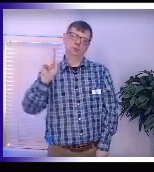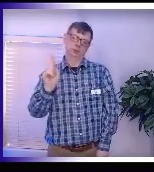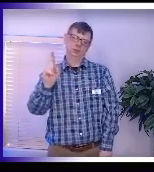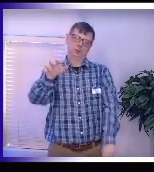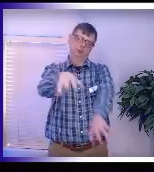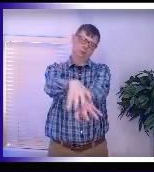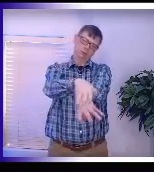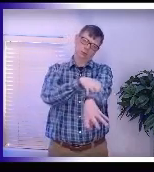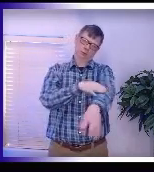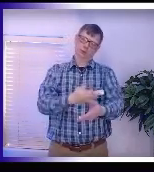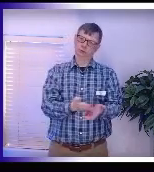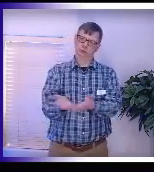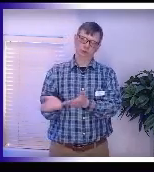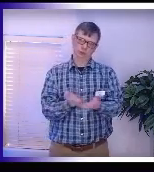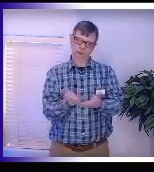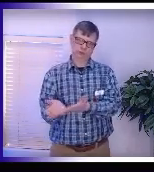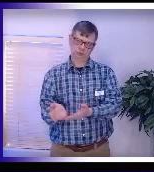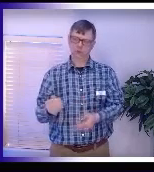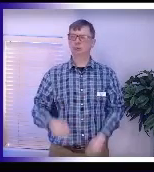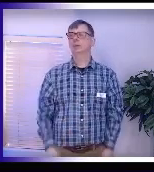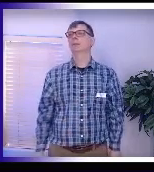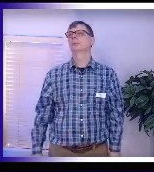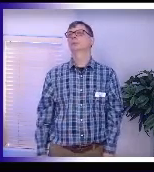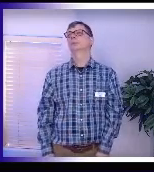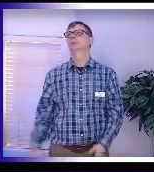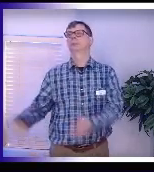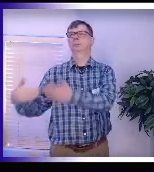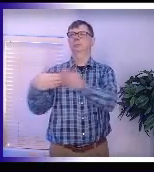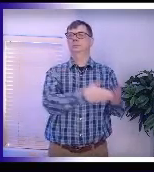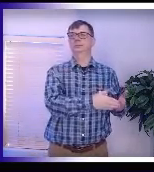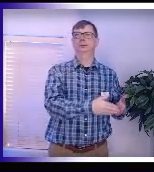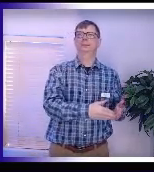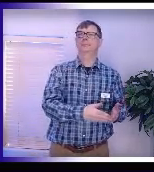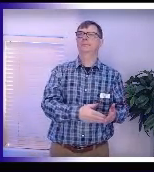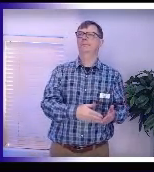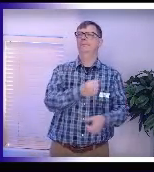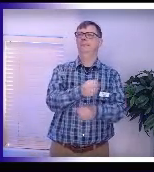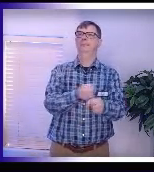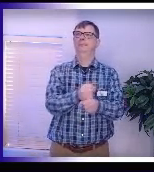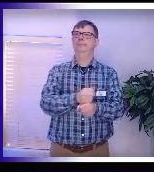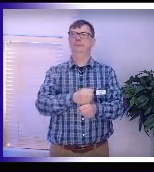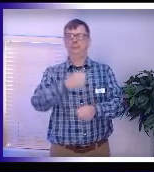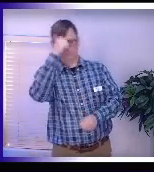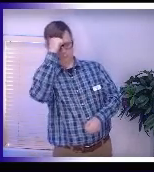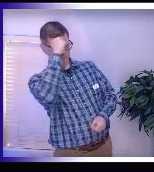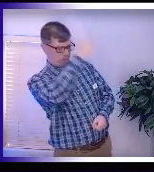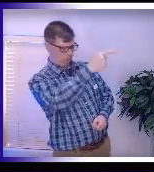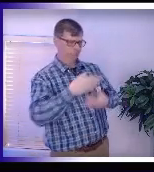long-serving ministers in our movement, has made his ministry a life